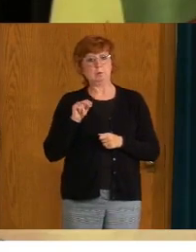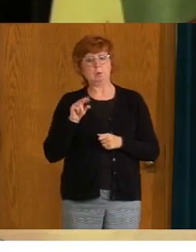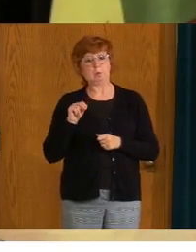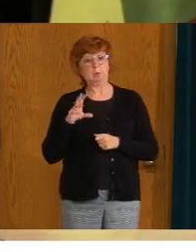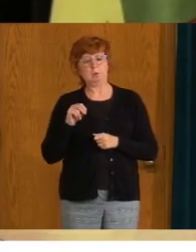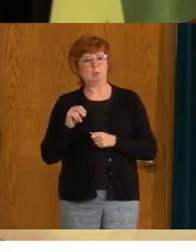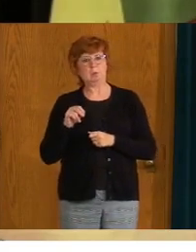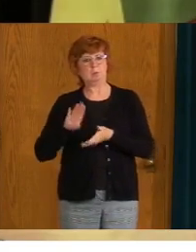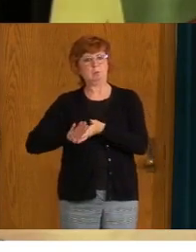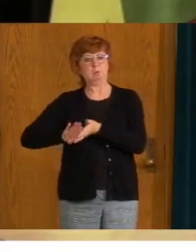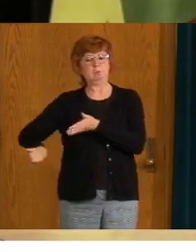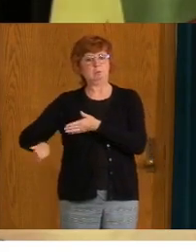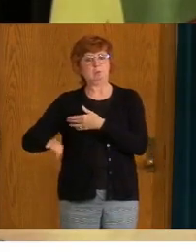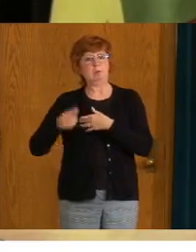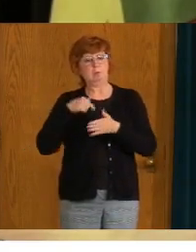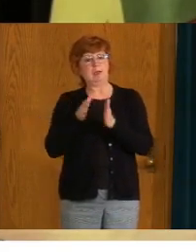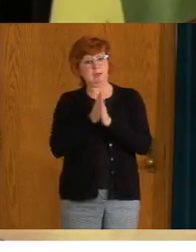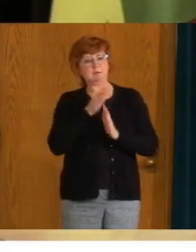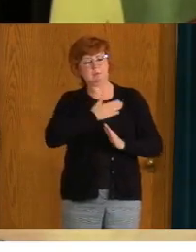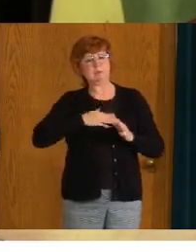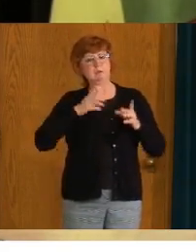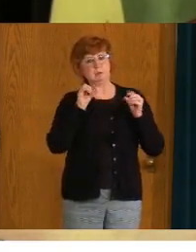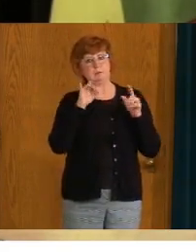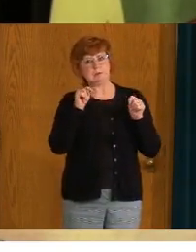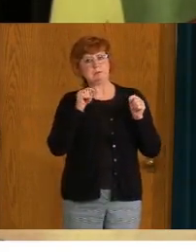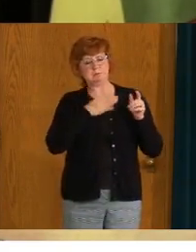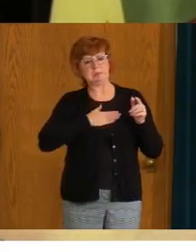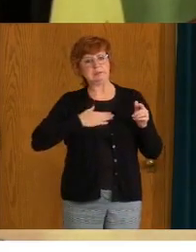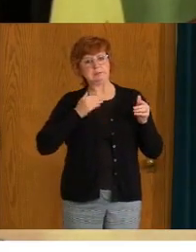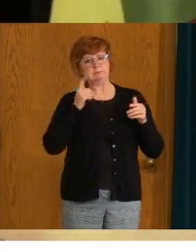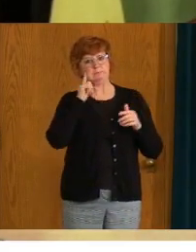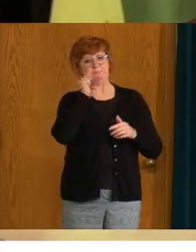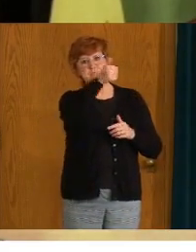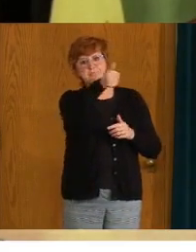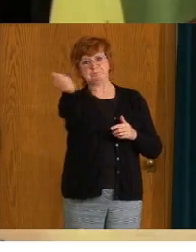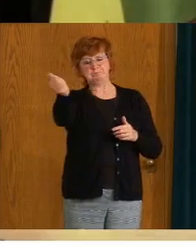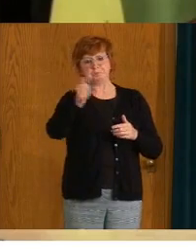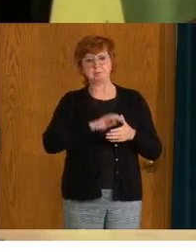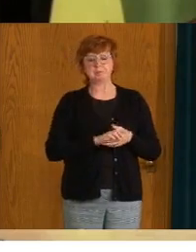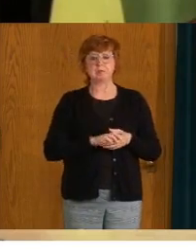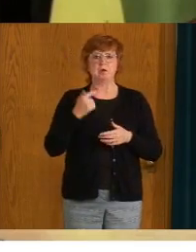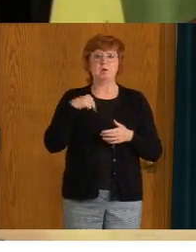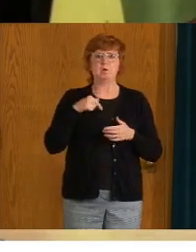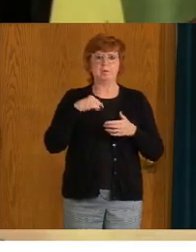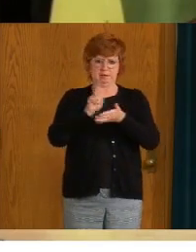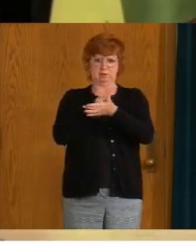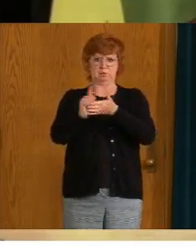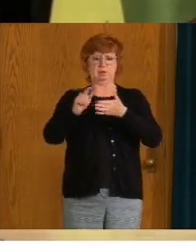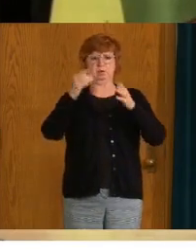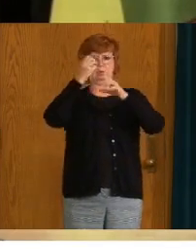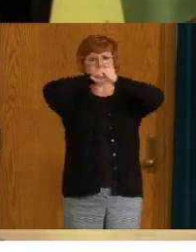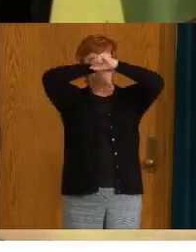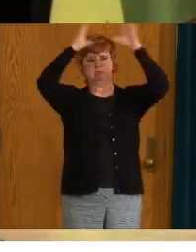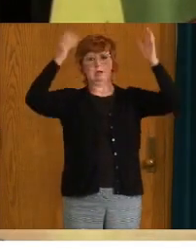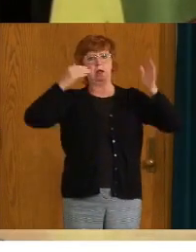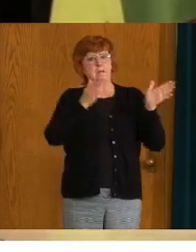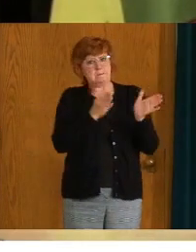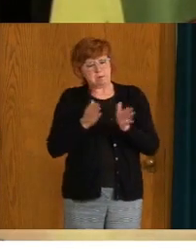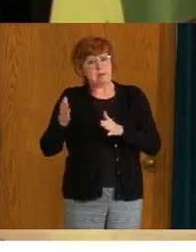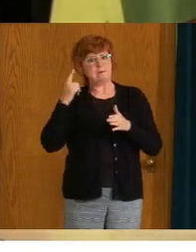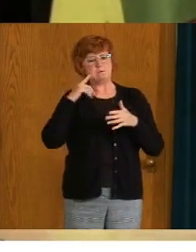This week, we are making additional efforts to make getting vaccinated as convenient as possible, in particular for those that have not